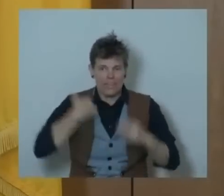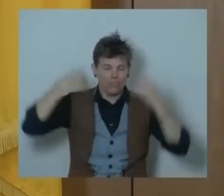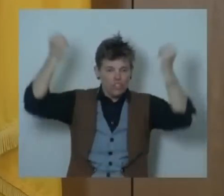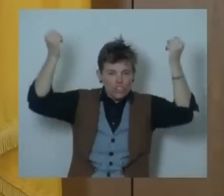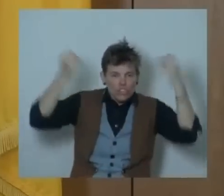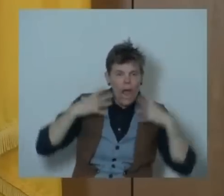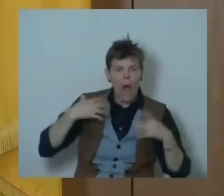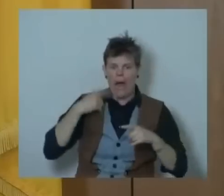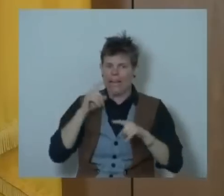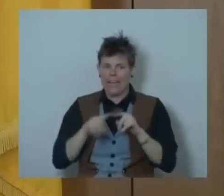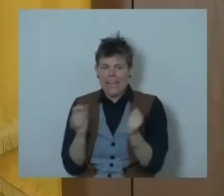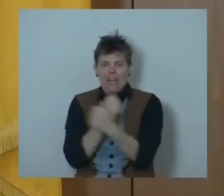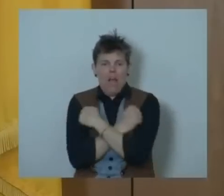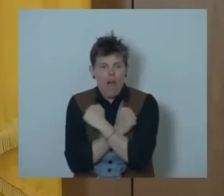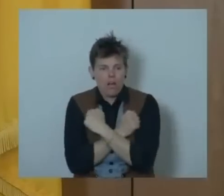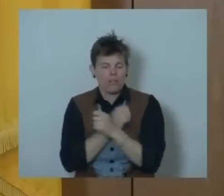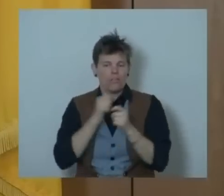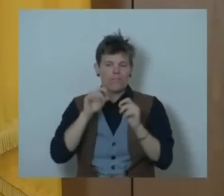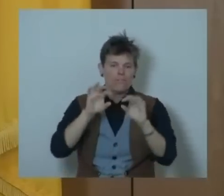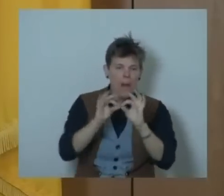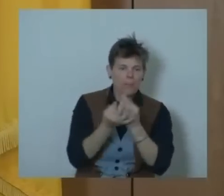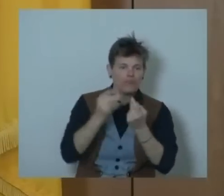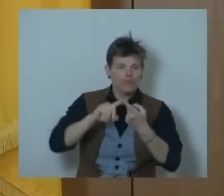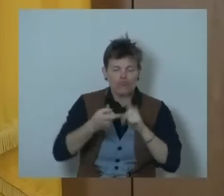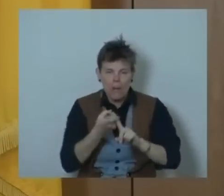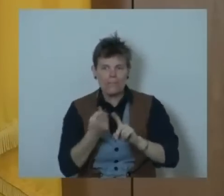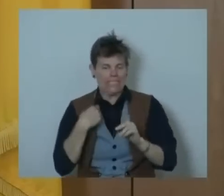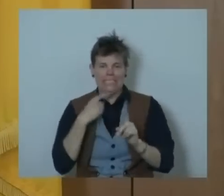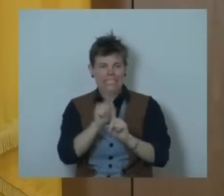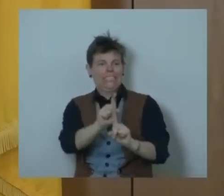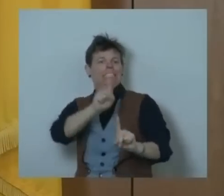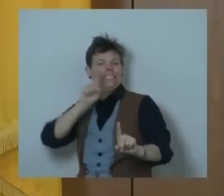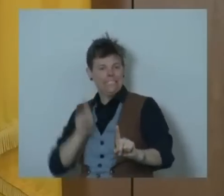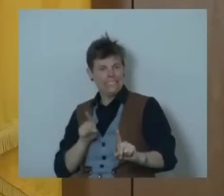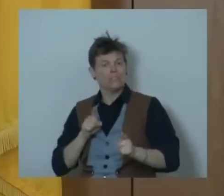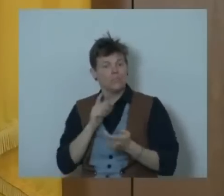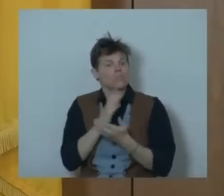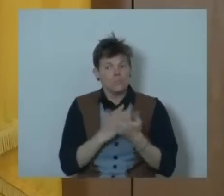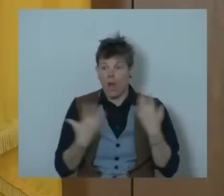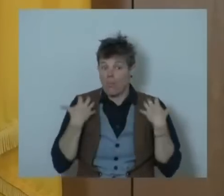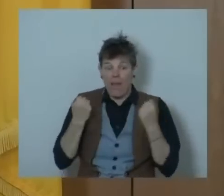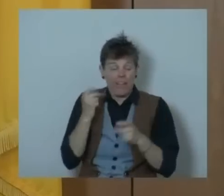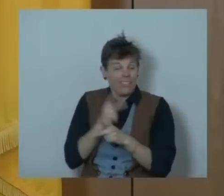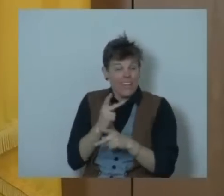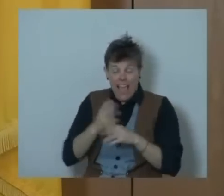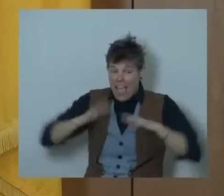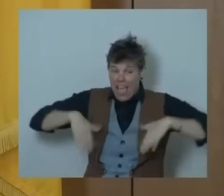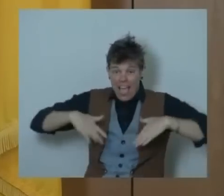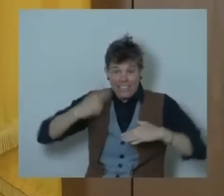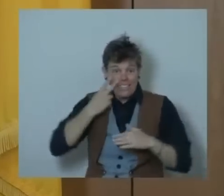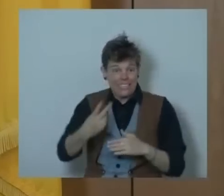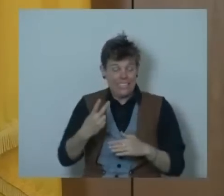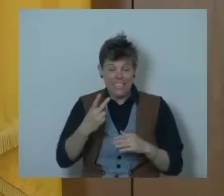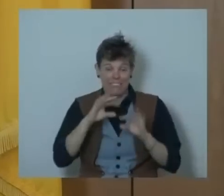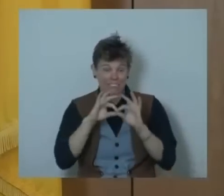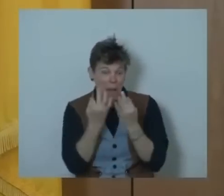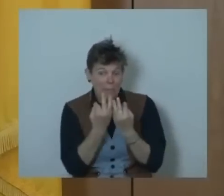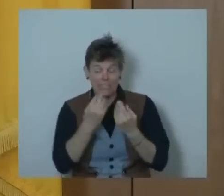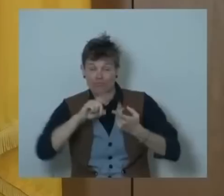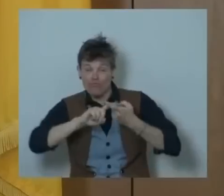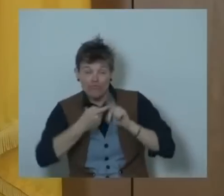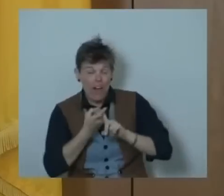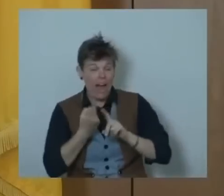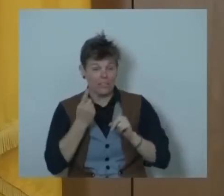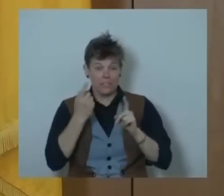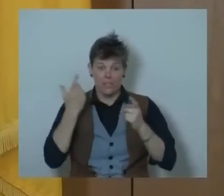have to socially distance from them. We have some healthcare workers, haven't seen their families. They're living in hotels and isolating in any number